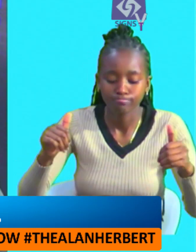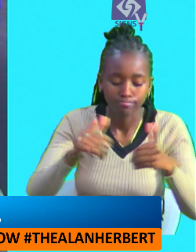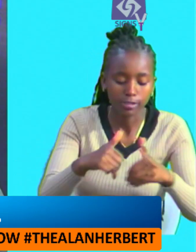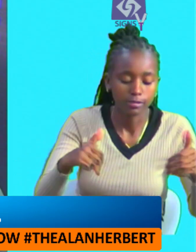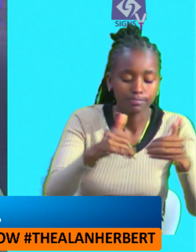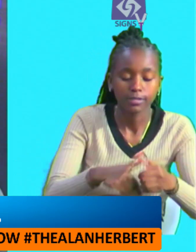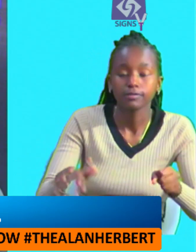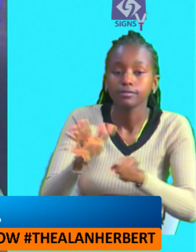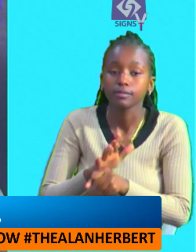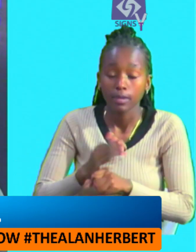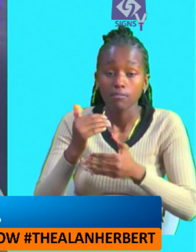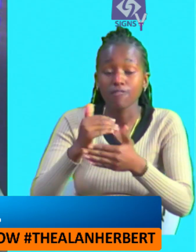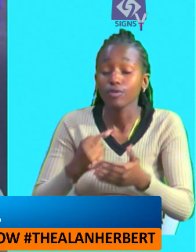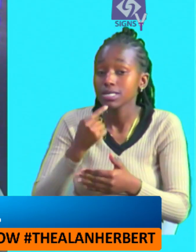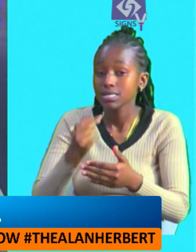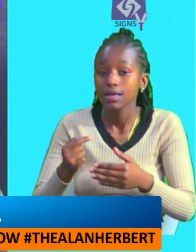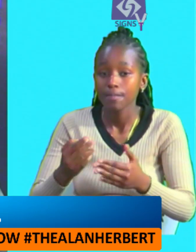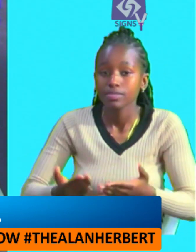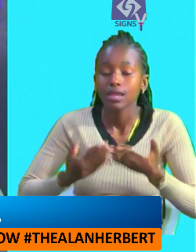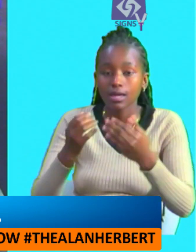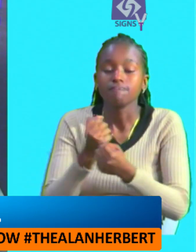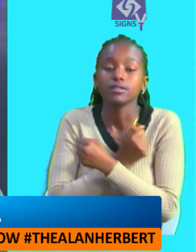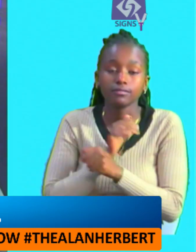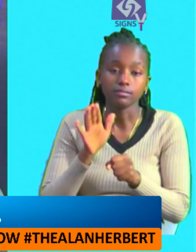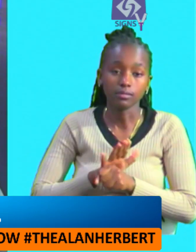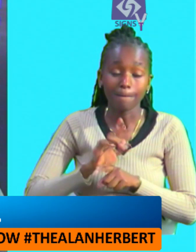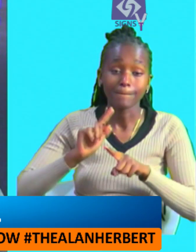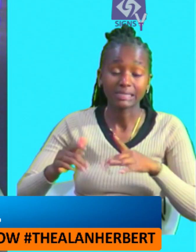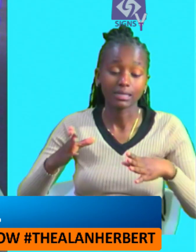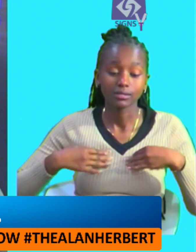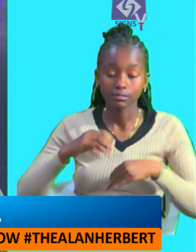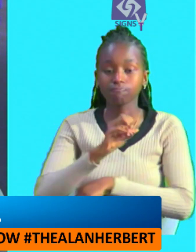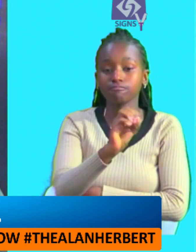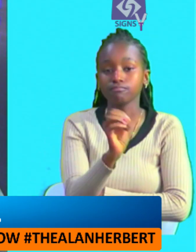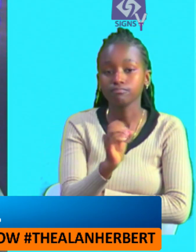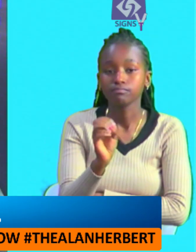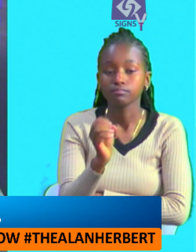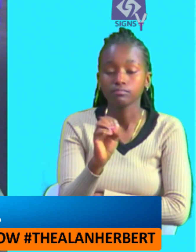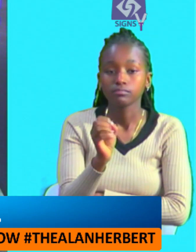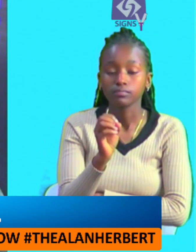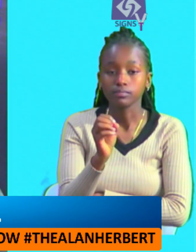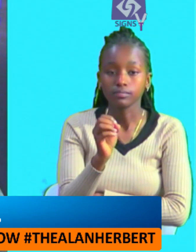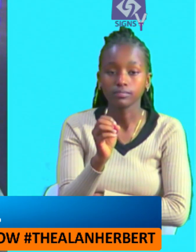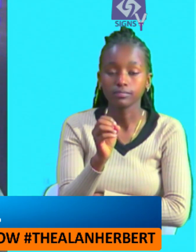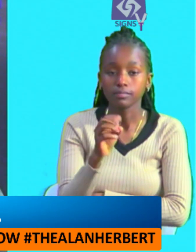Yeah, you could use a bit of Vaseline, drink water, and eat some fruits. That can also work.